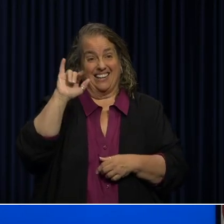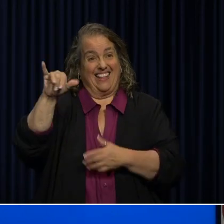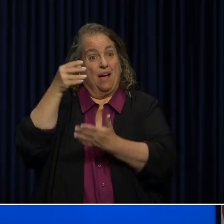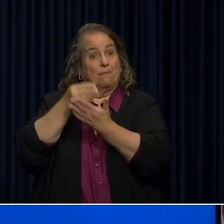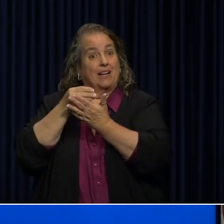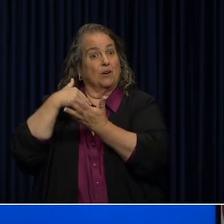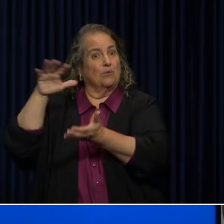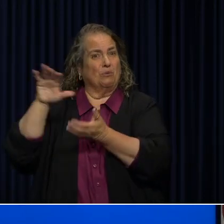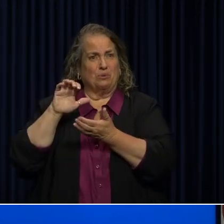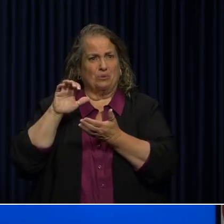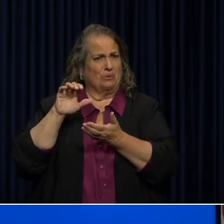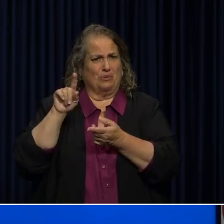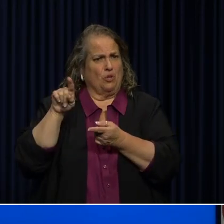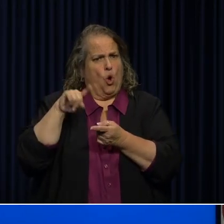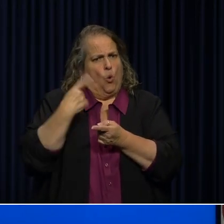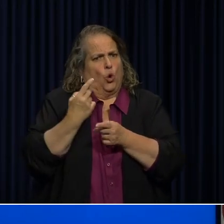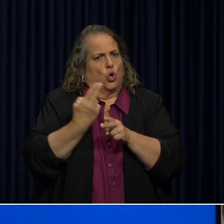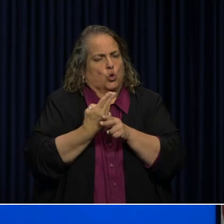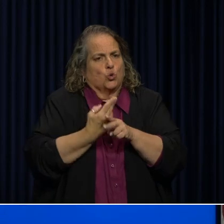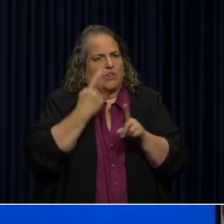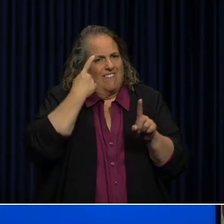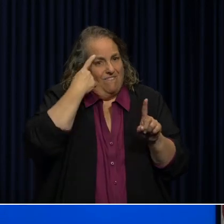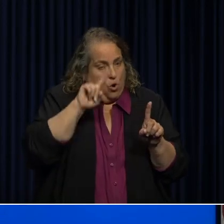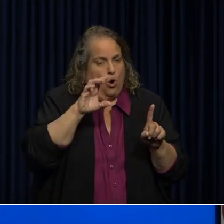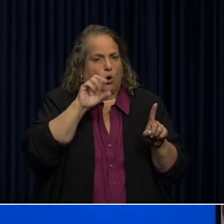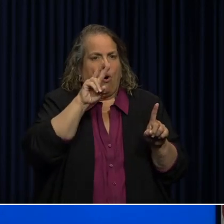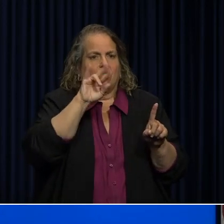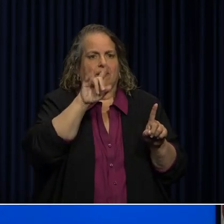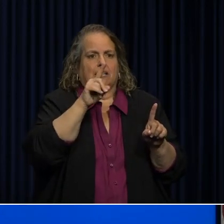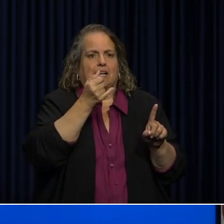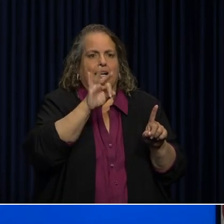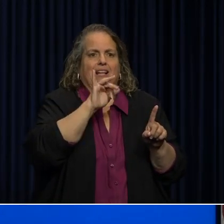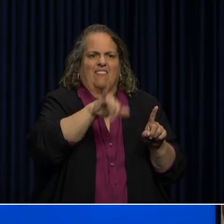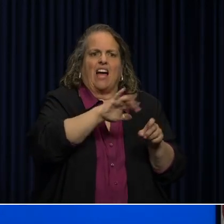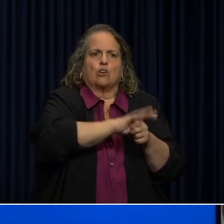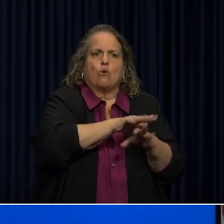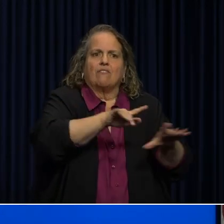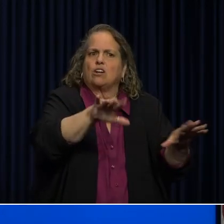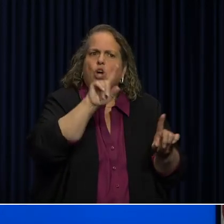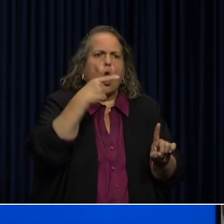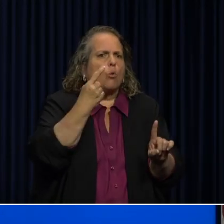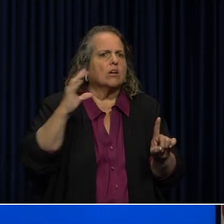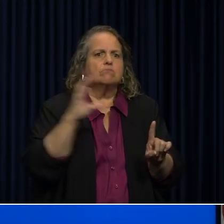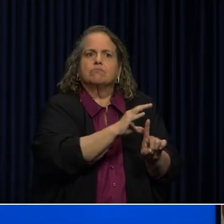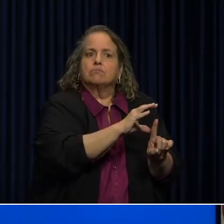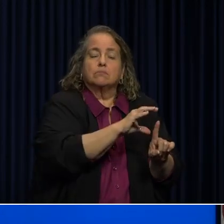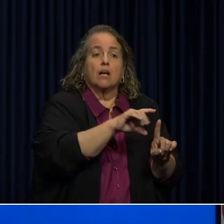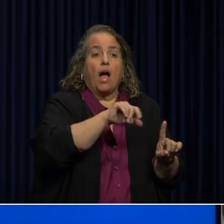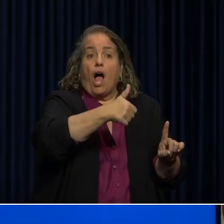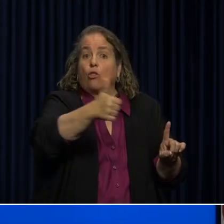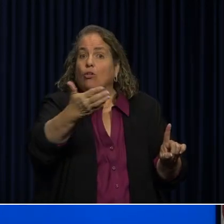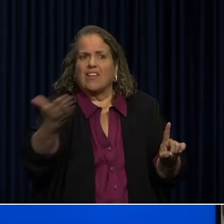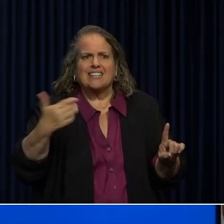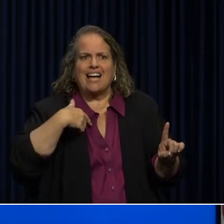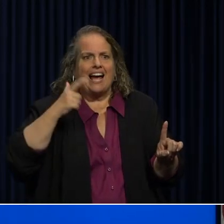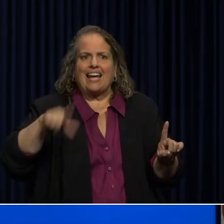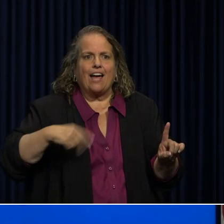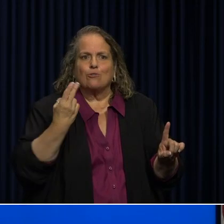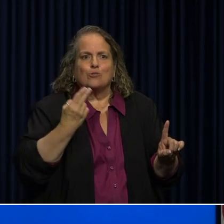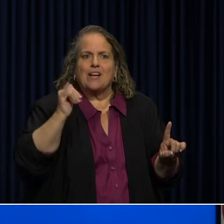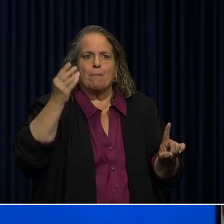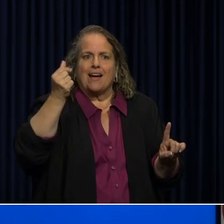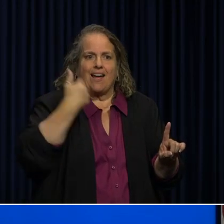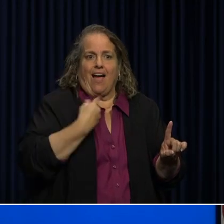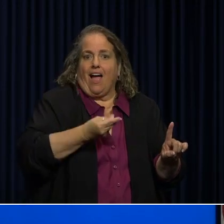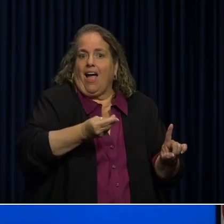to address COVID-19, and we're going to use it. We need that money, and I appreciate that money, but there has to be